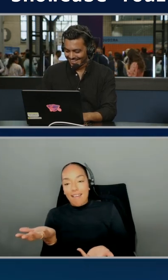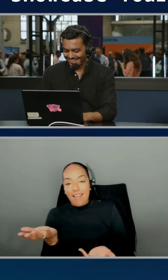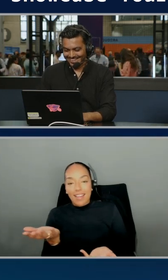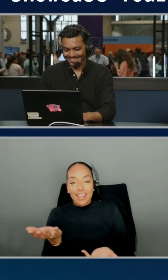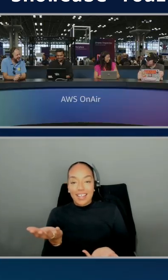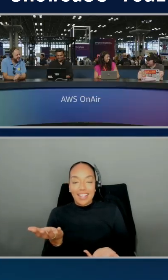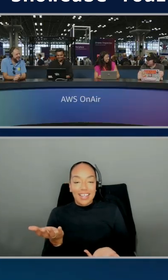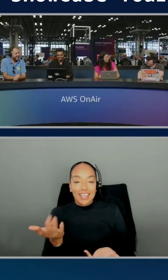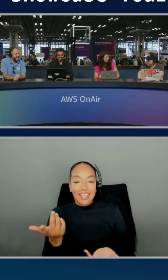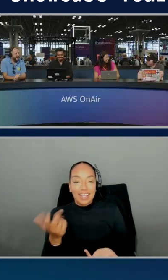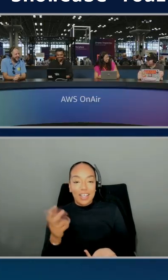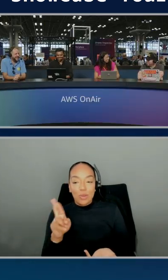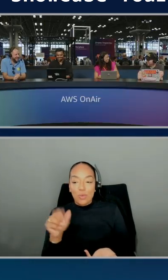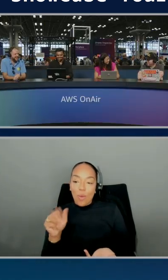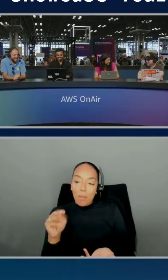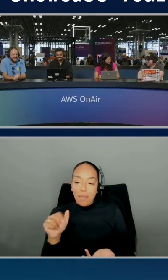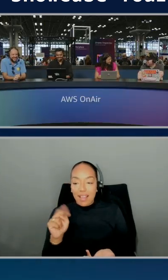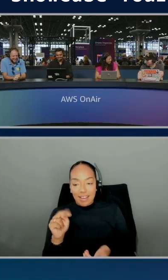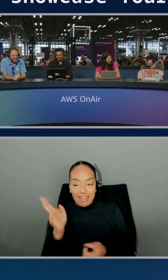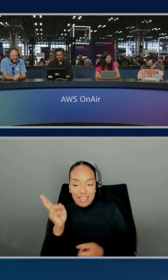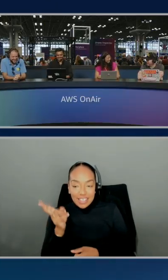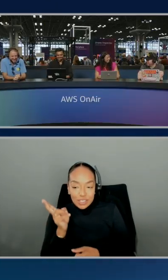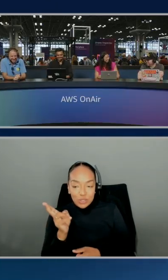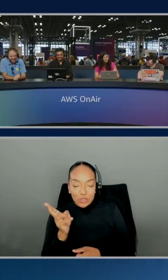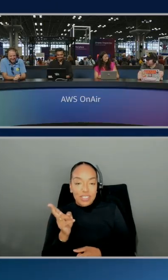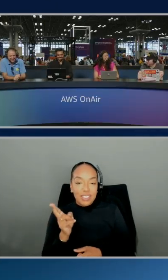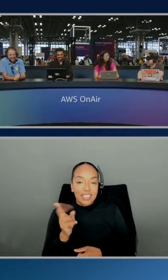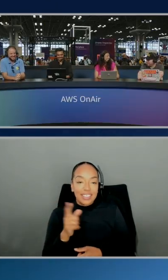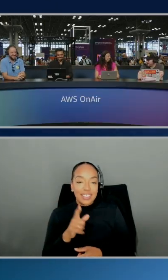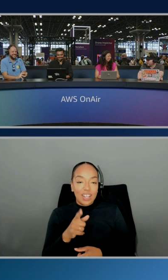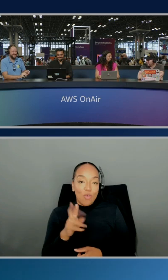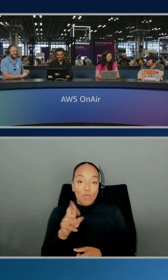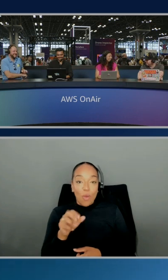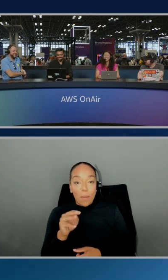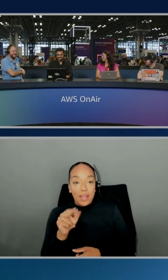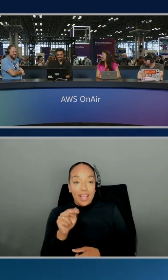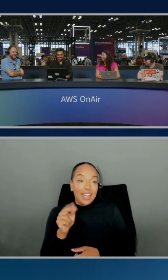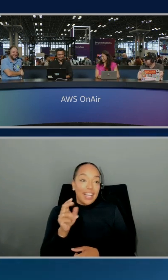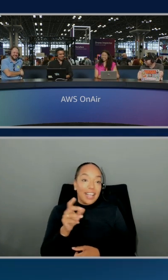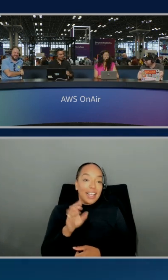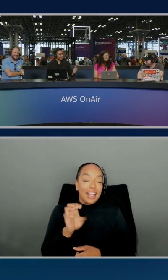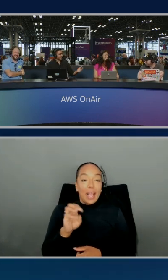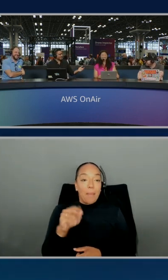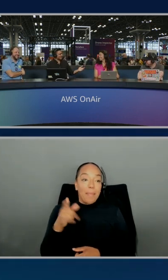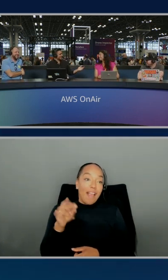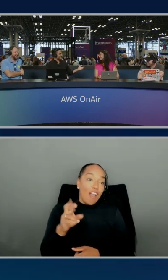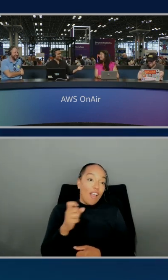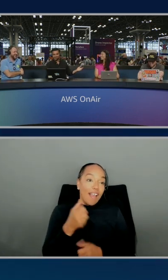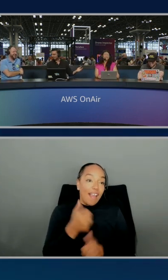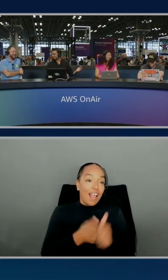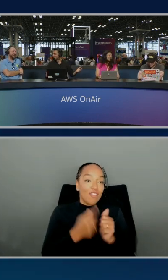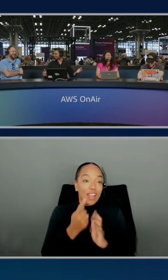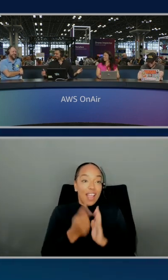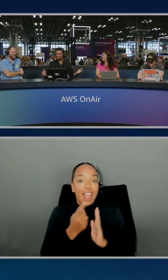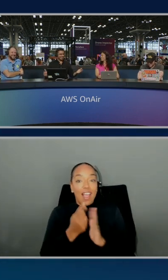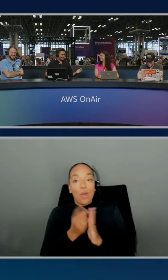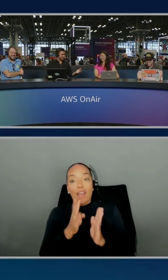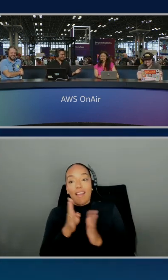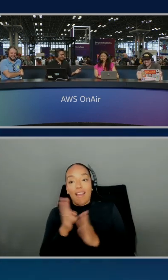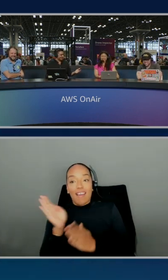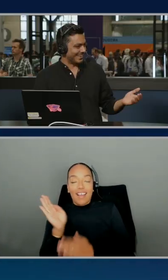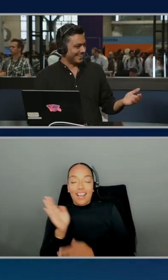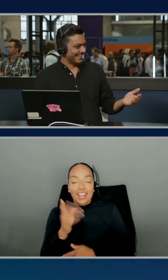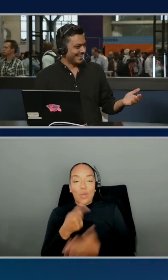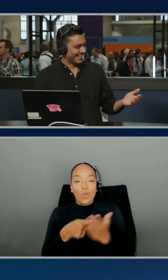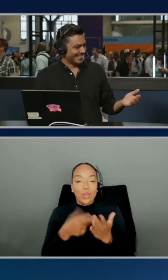What does it men think about Roman Empire every hour or something? Yeah. Like, So what do you want to see? Next